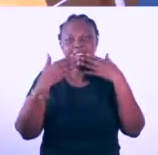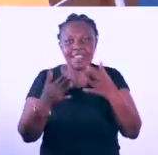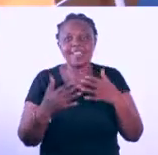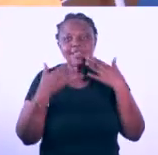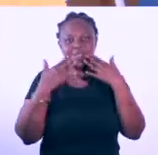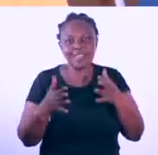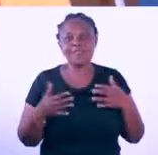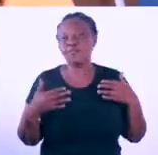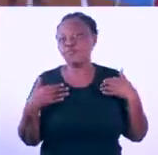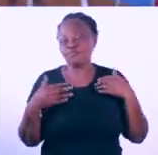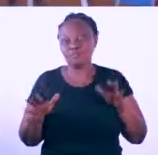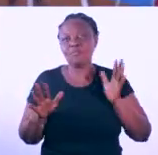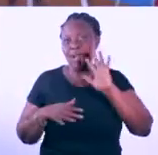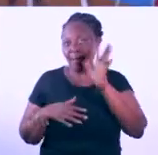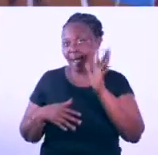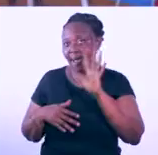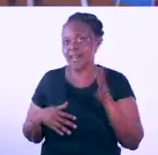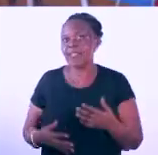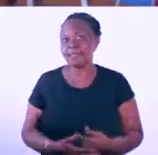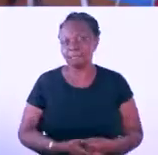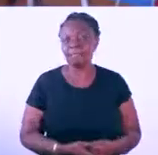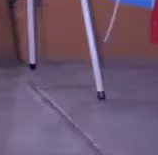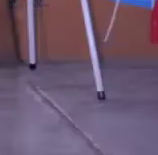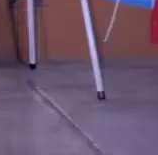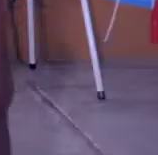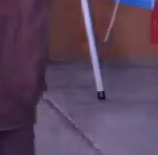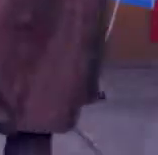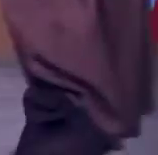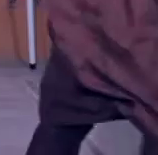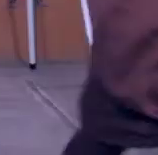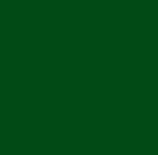Right. Bye-bye. Thank you.